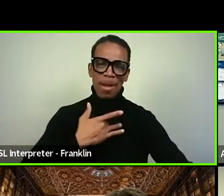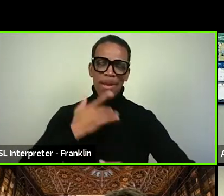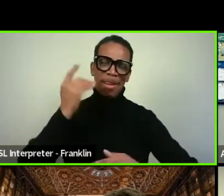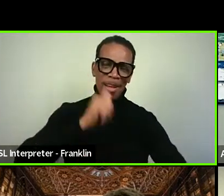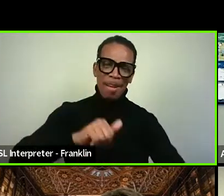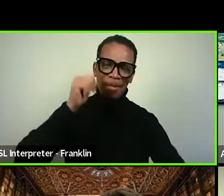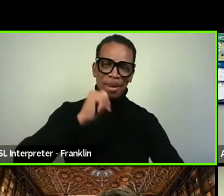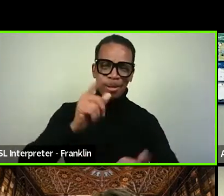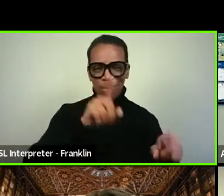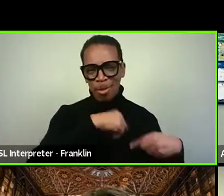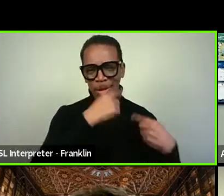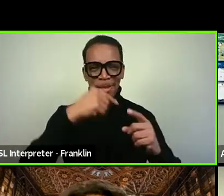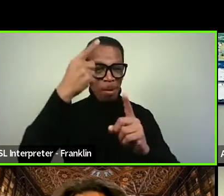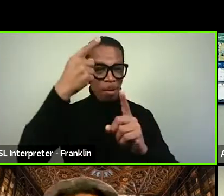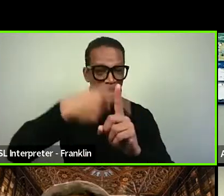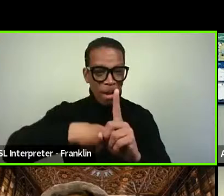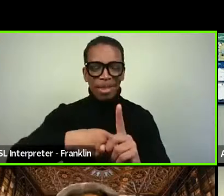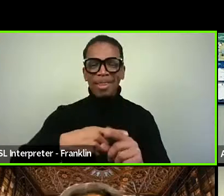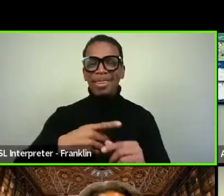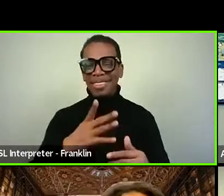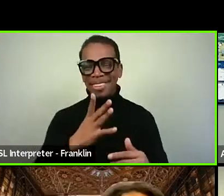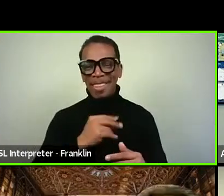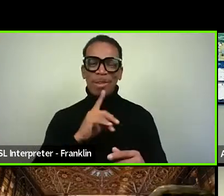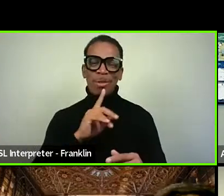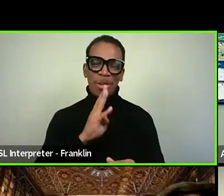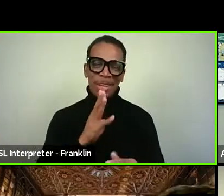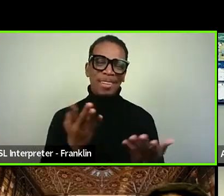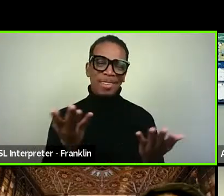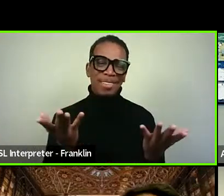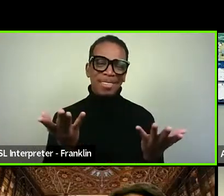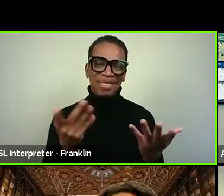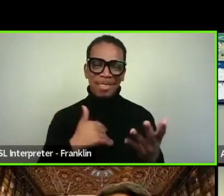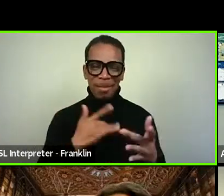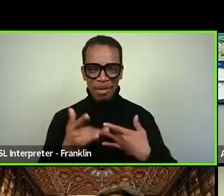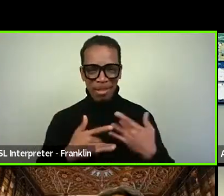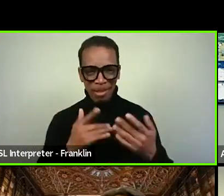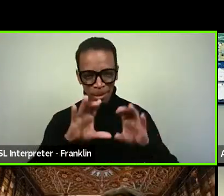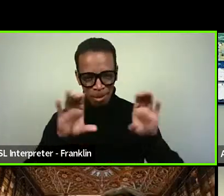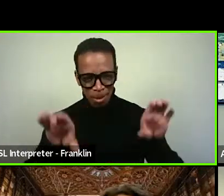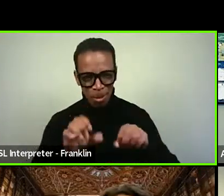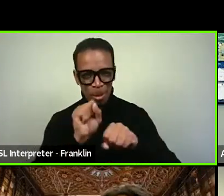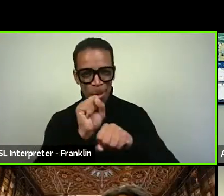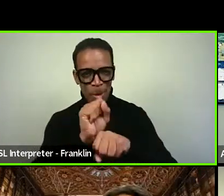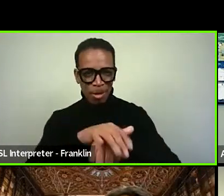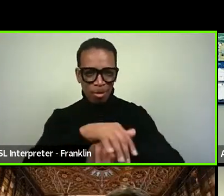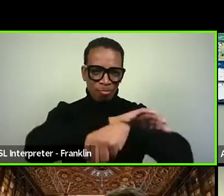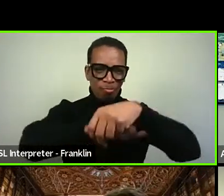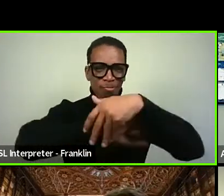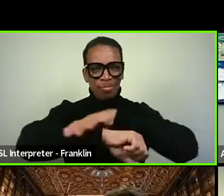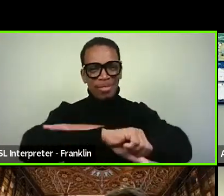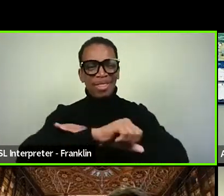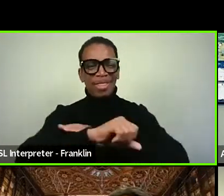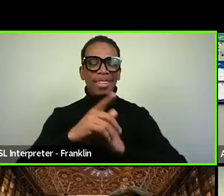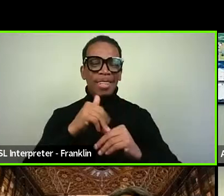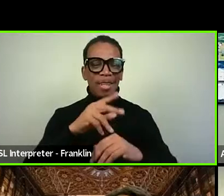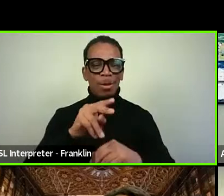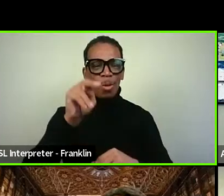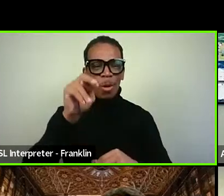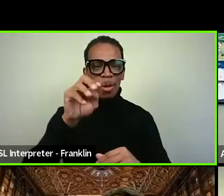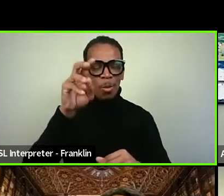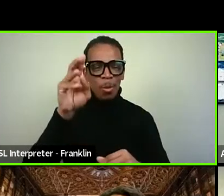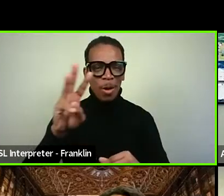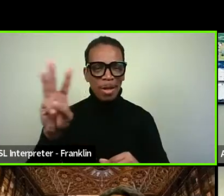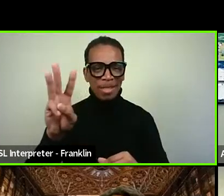day. Or during this month, and that was a reality. And so I'm excited to be doing the work at Bemidji State University and Northwest Technical